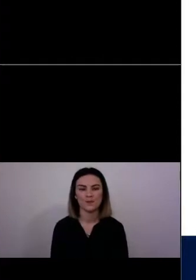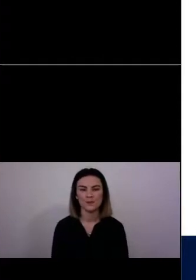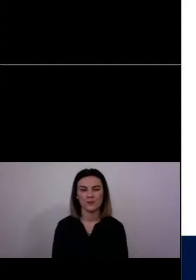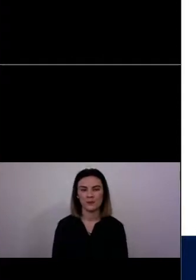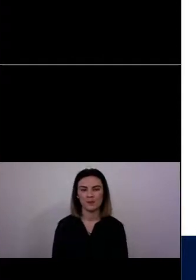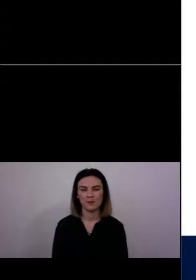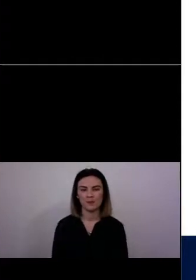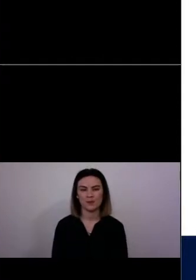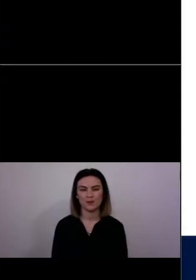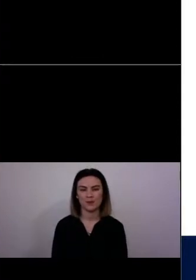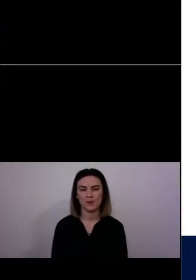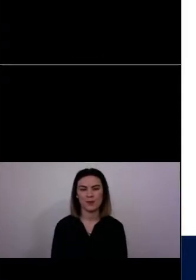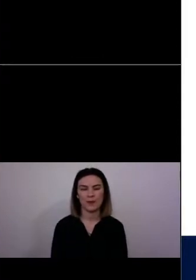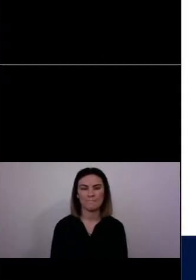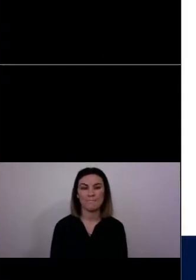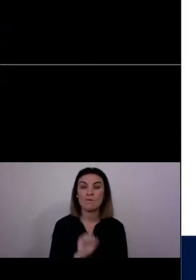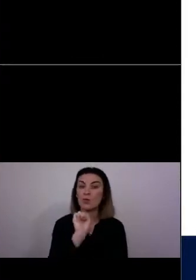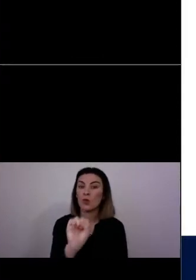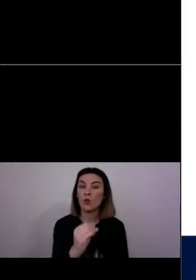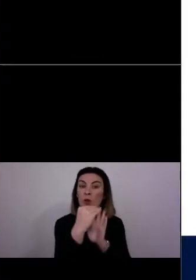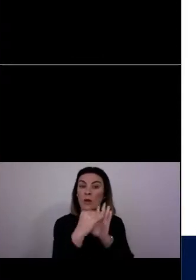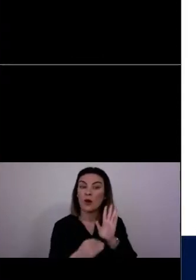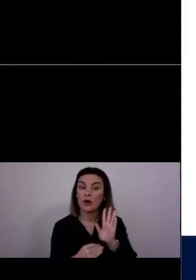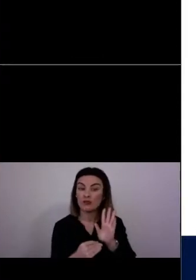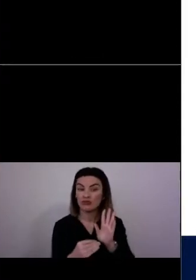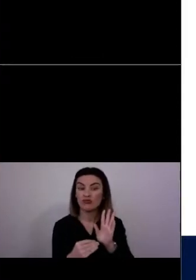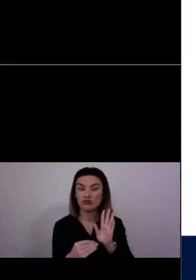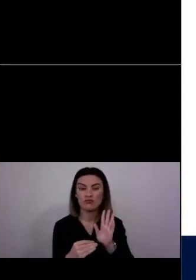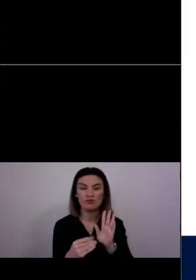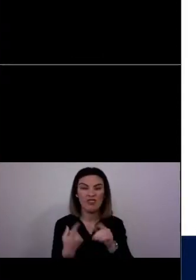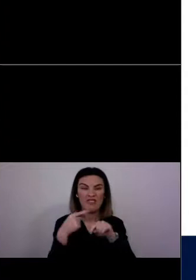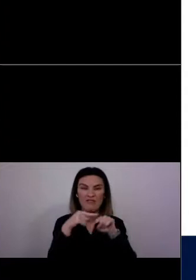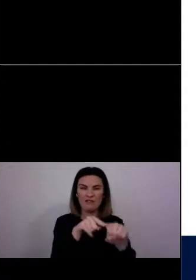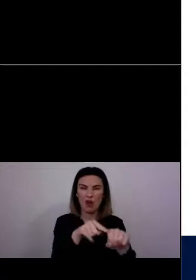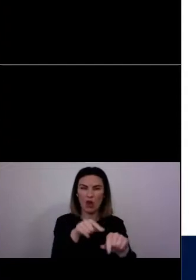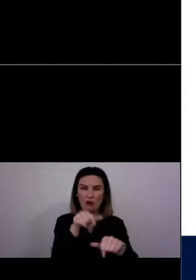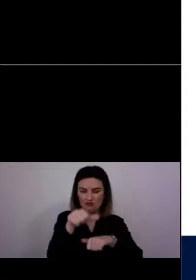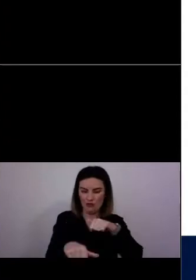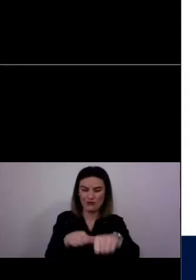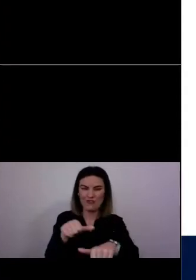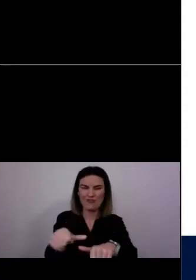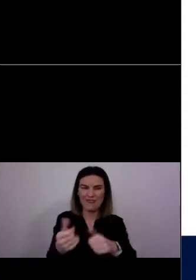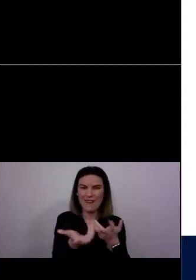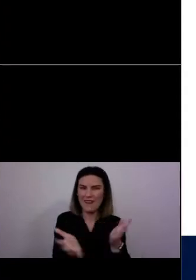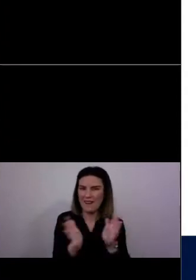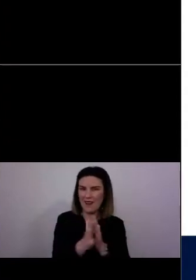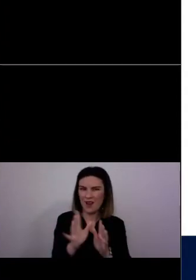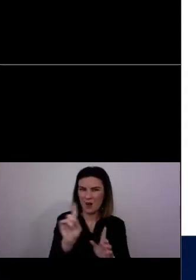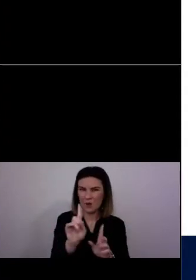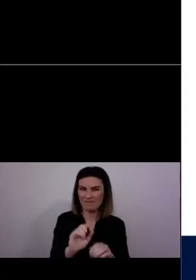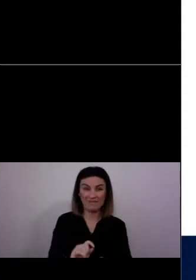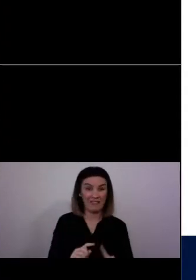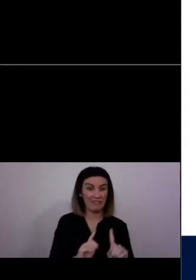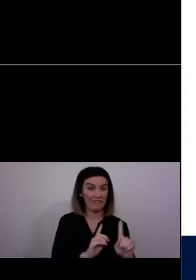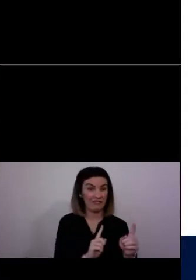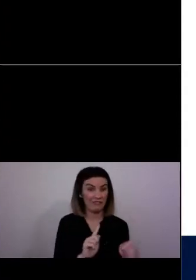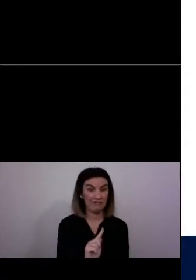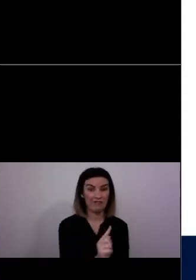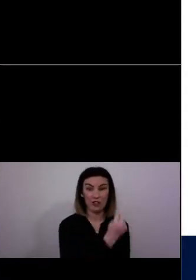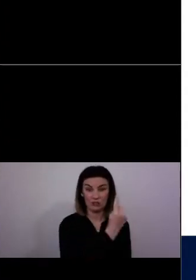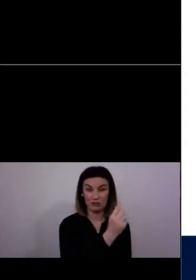So your application follows this assessment process. First, it goes through an eligibility